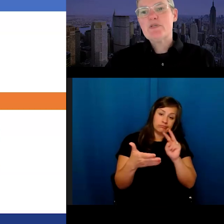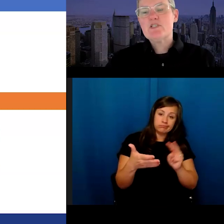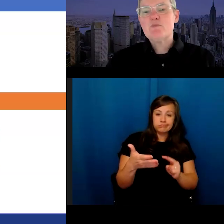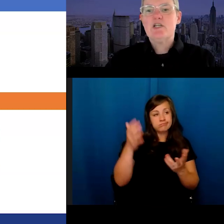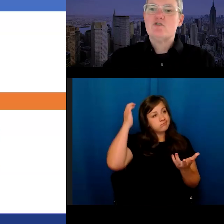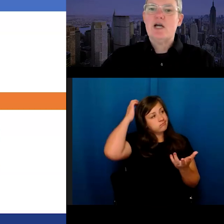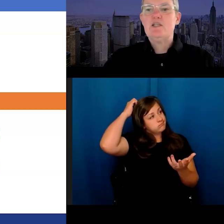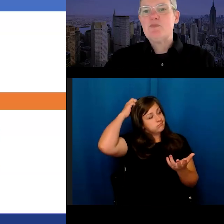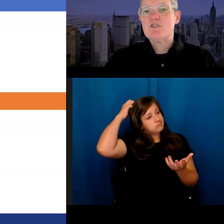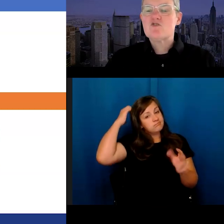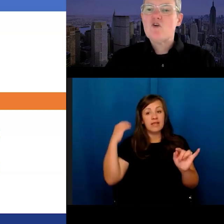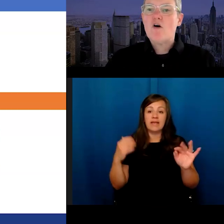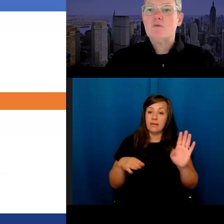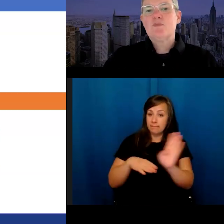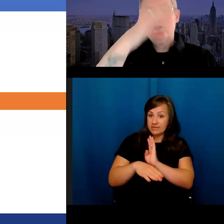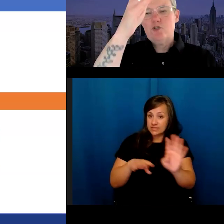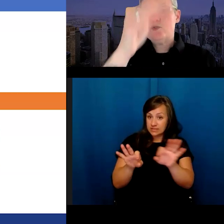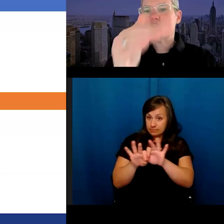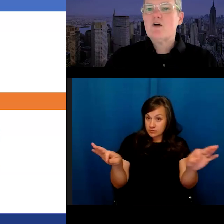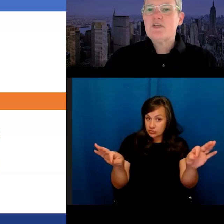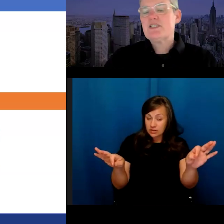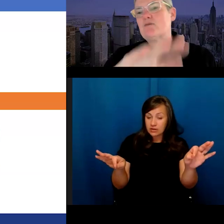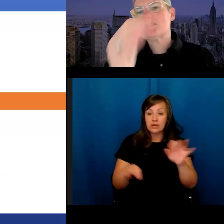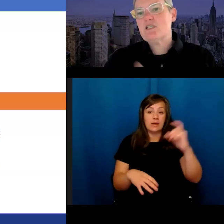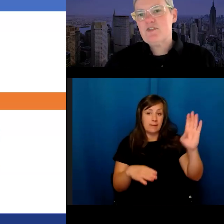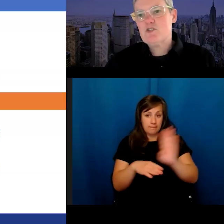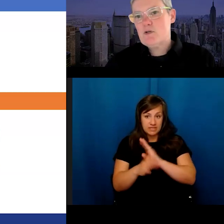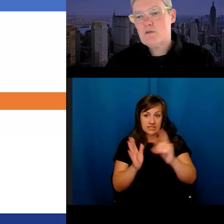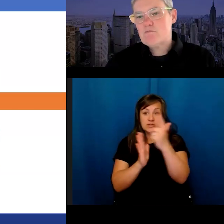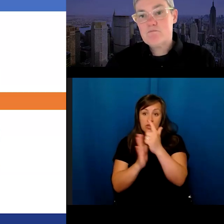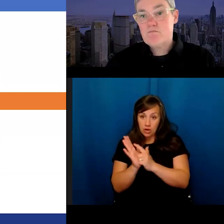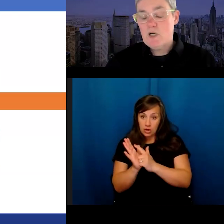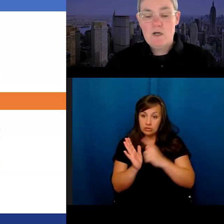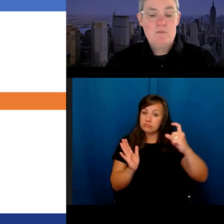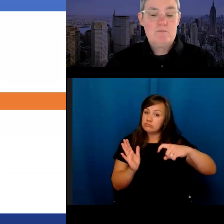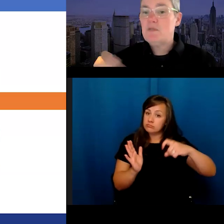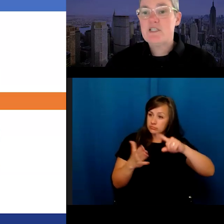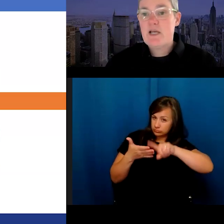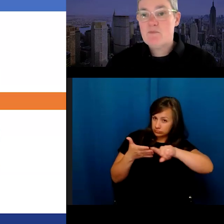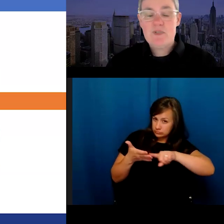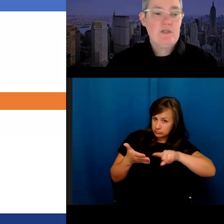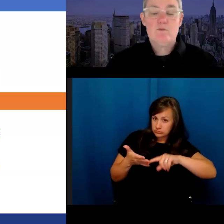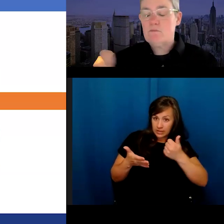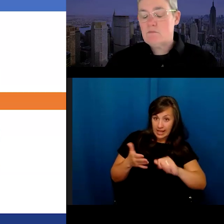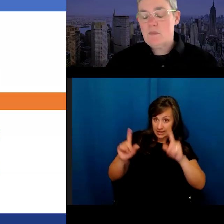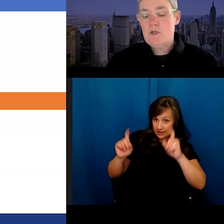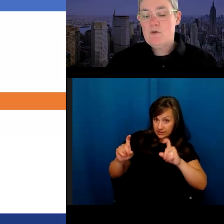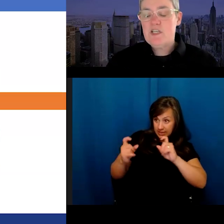hey, I'm a business major, I need business law. You would check all the exams and see if there's a exam